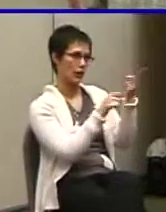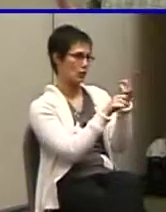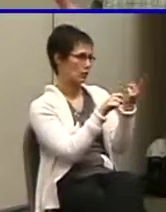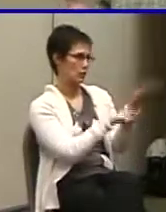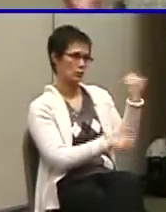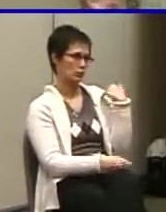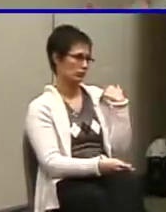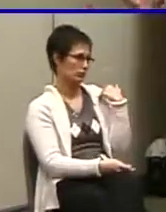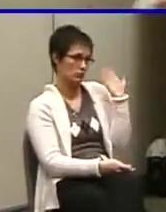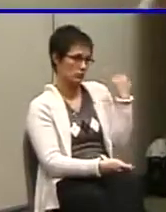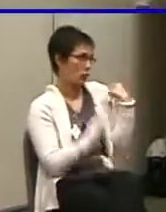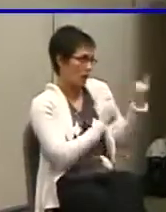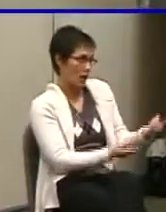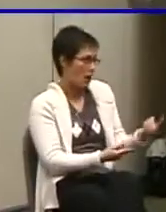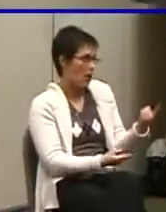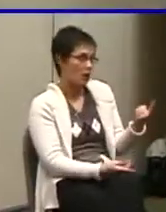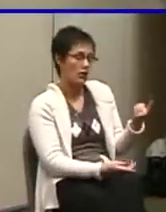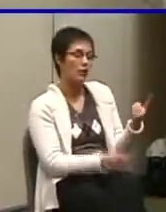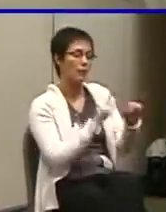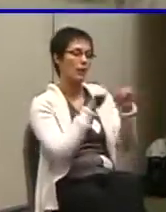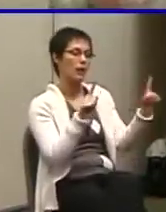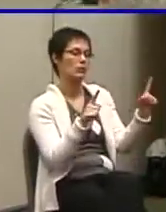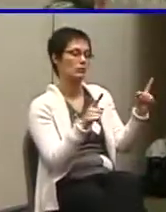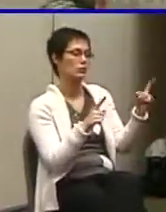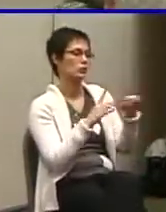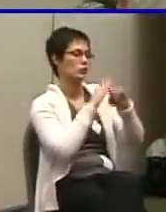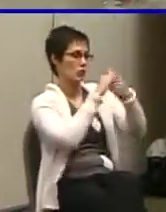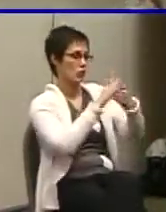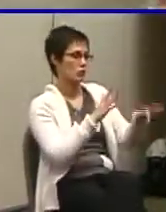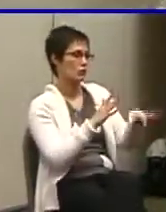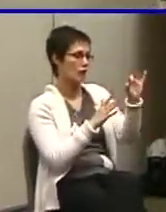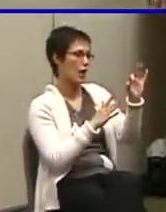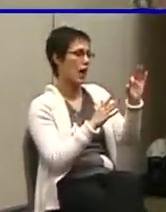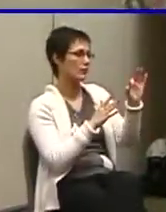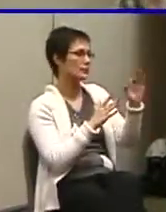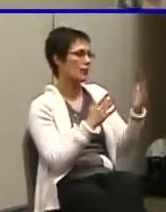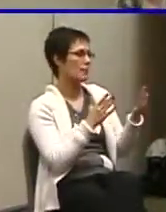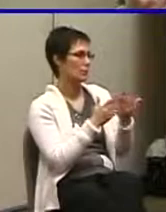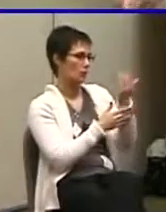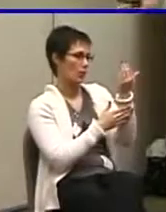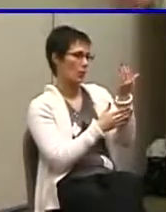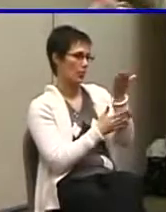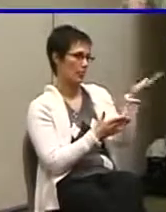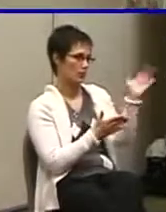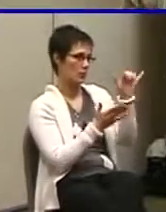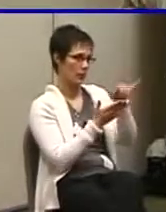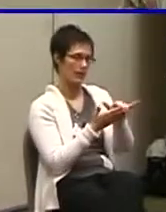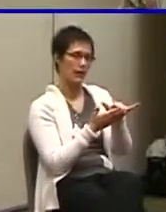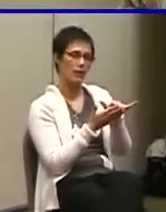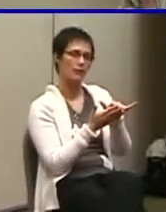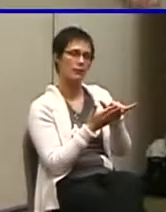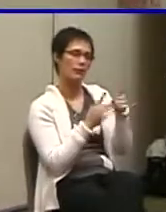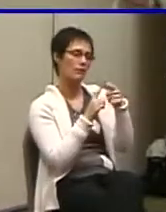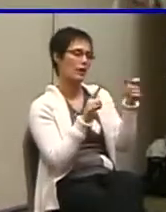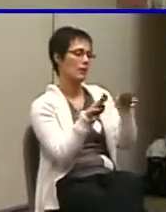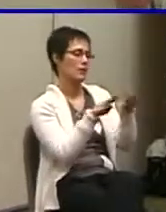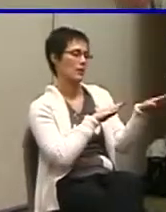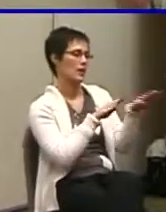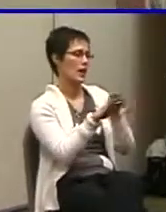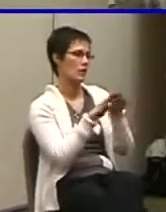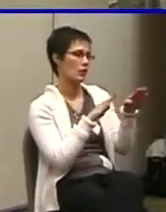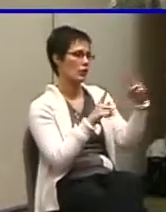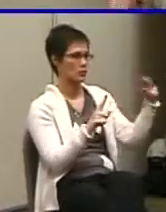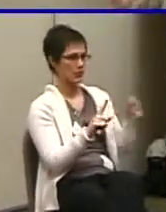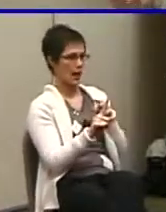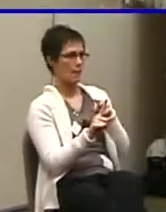very well. But we're starting to find some breakthrough kinds of areas in that too now. But from the behavioral standpoint, now the problem